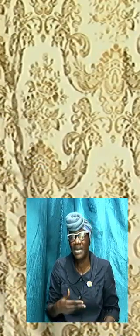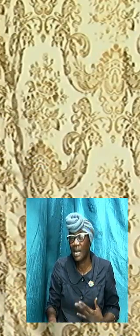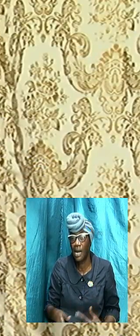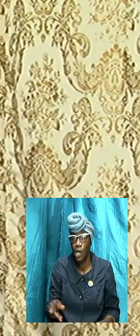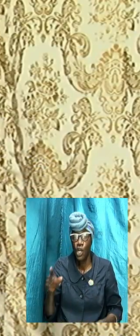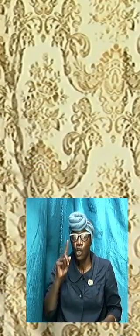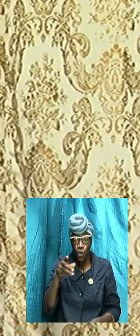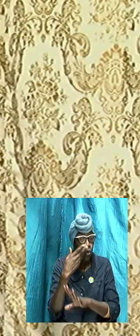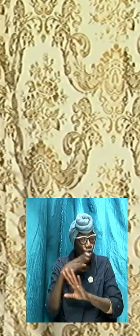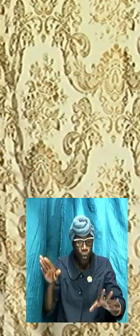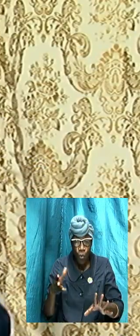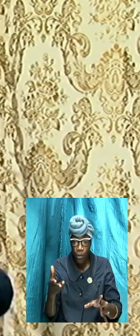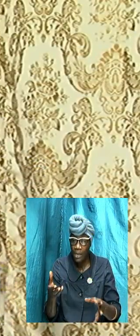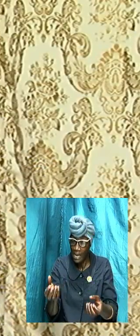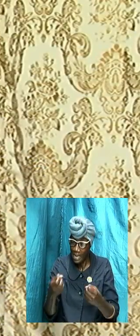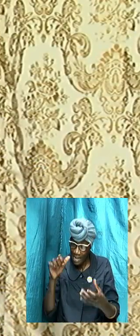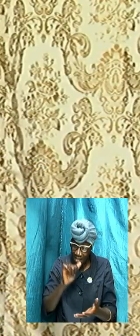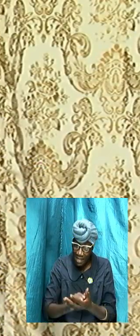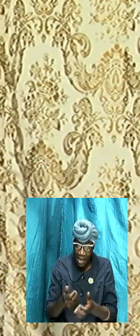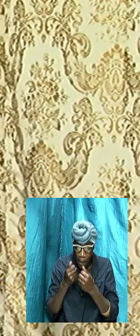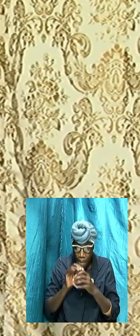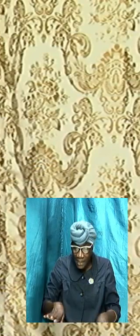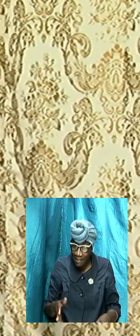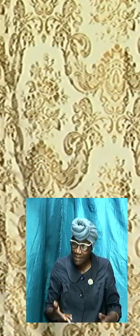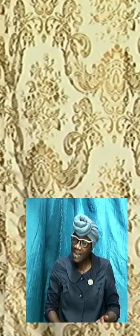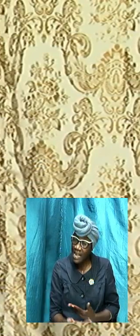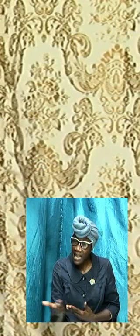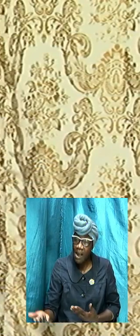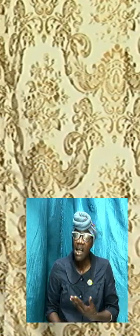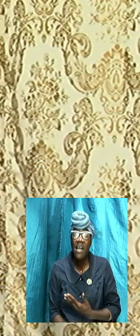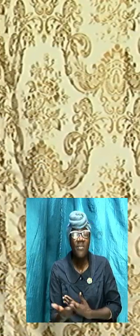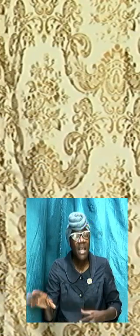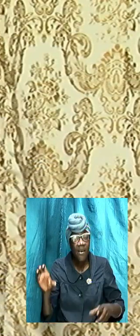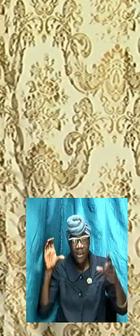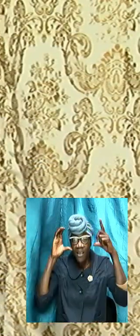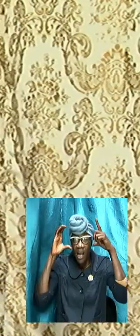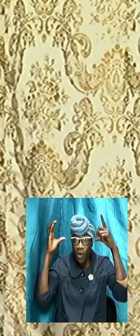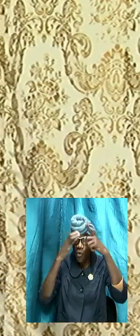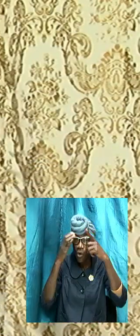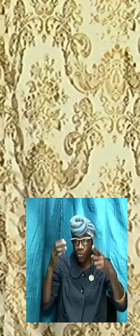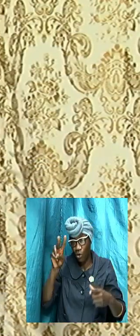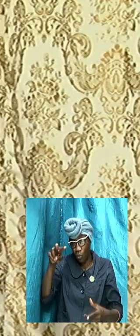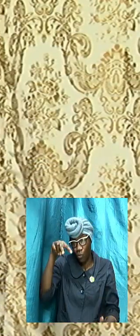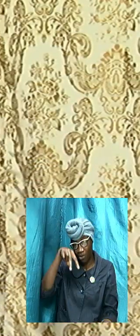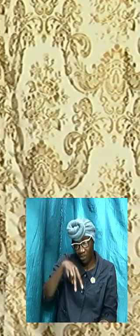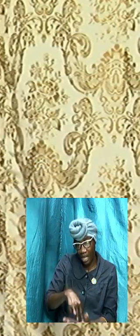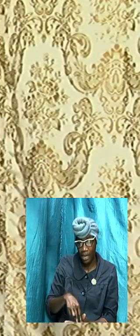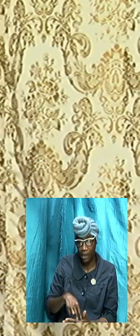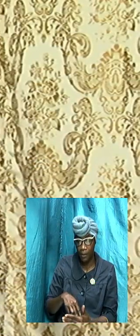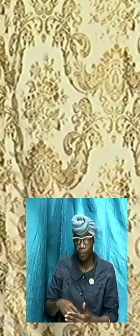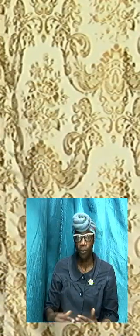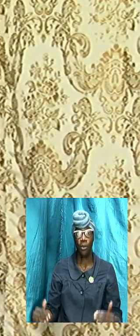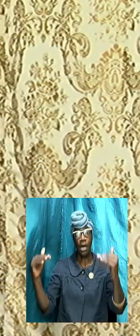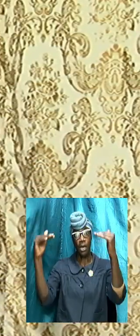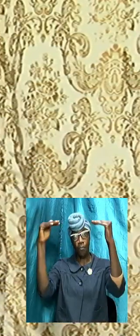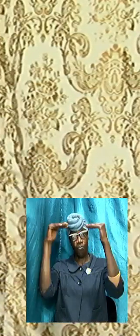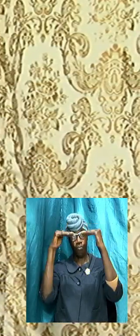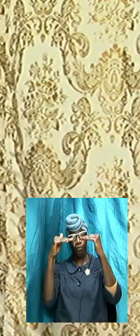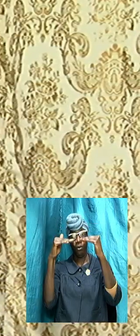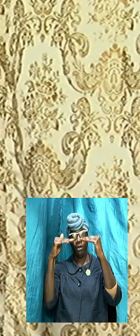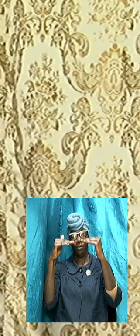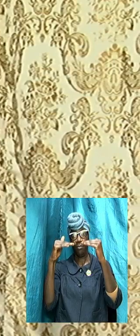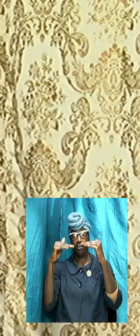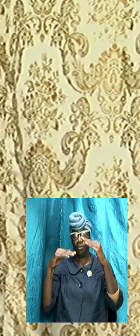that blessing here, there is a crown. Can you imagine when you stand on a podium, amen, and you look and you see